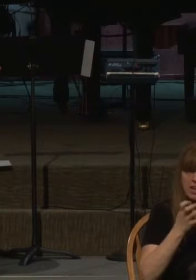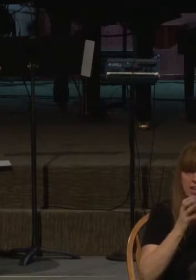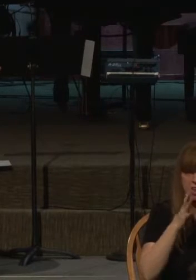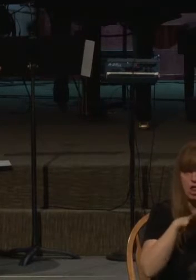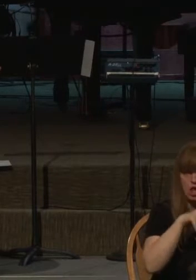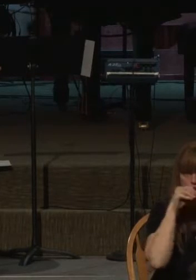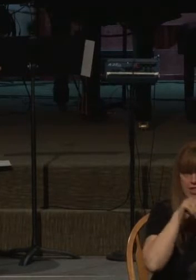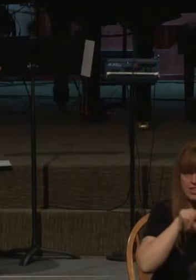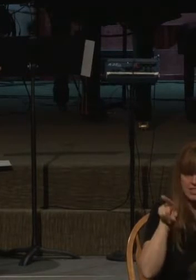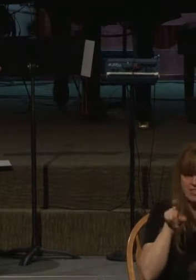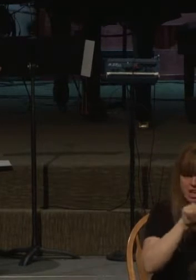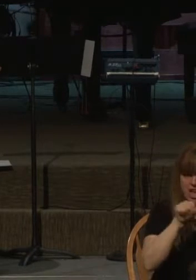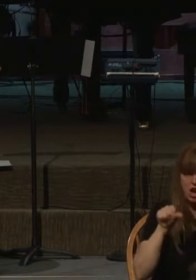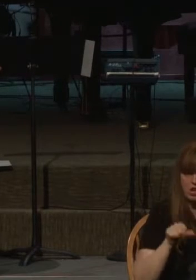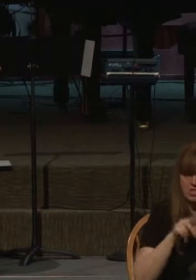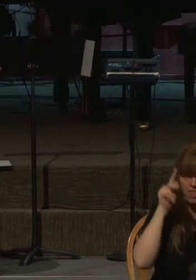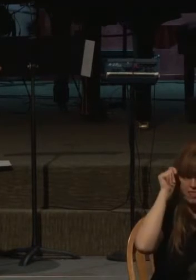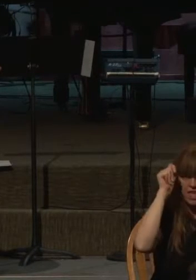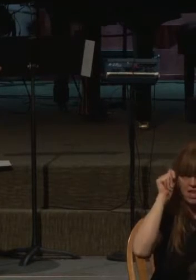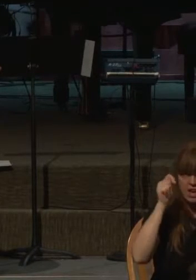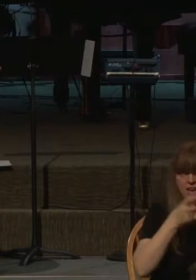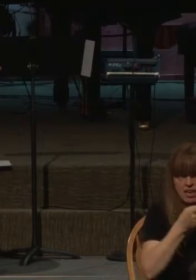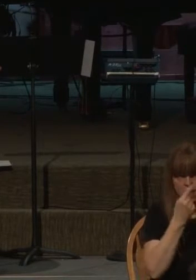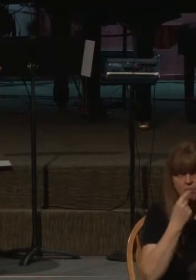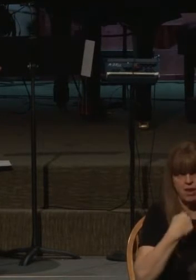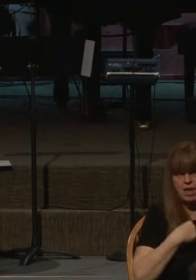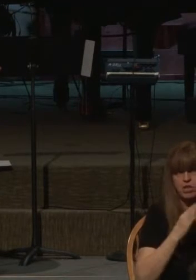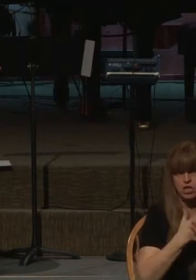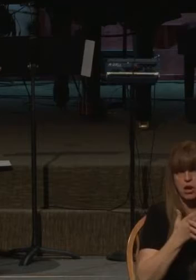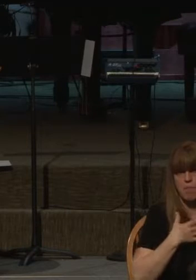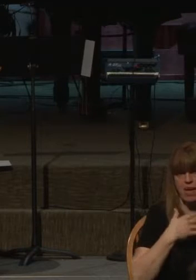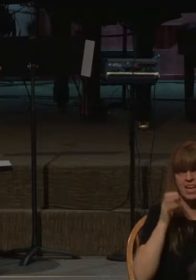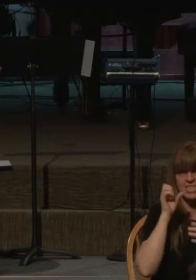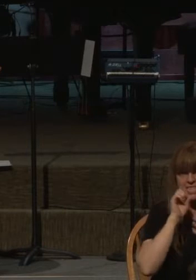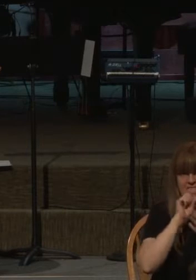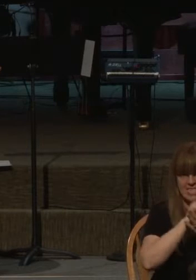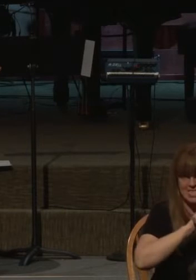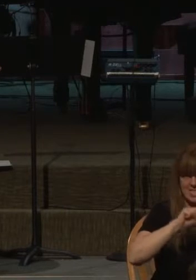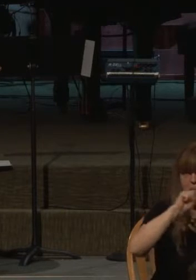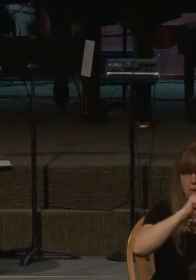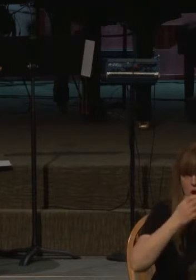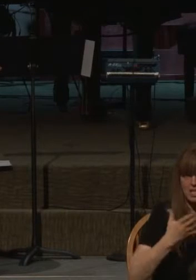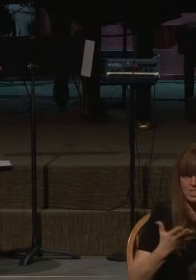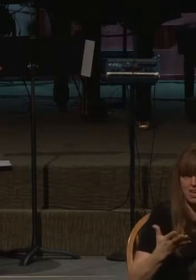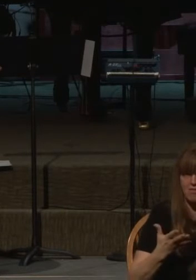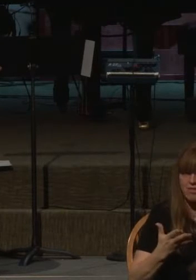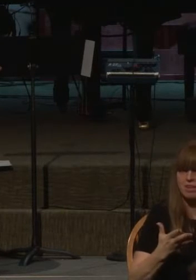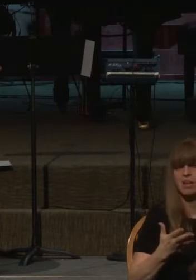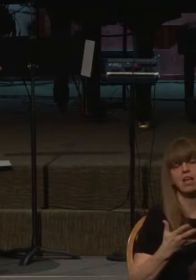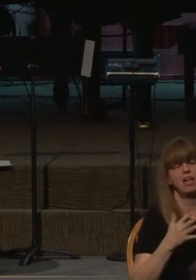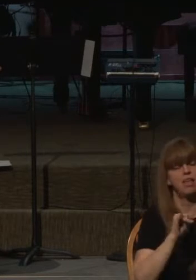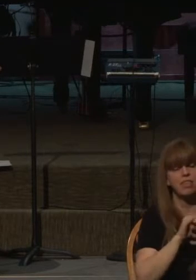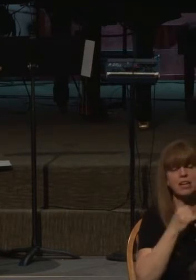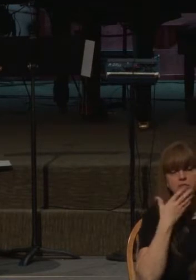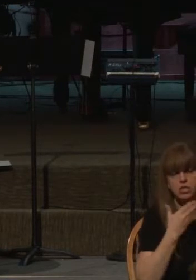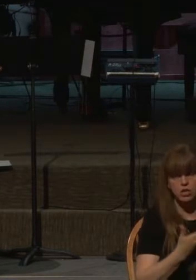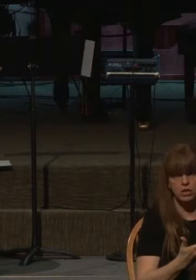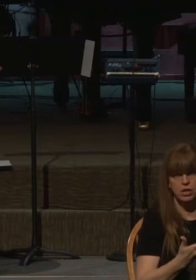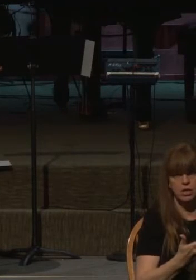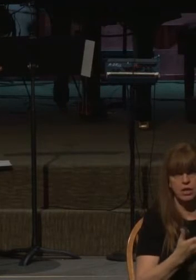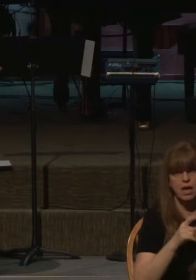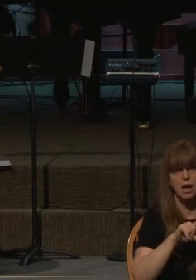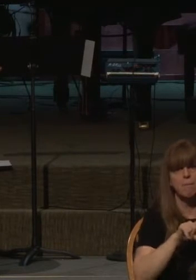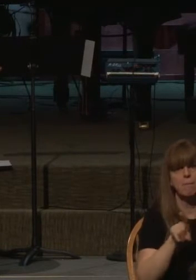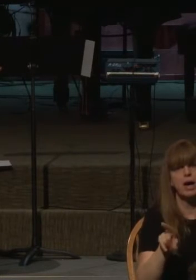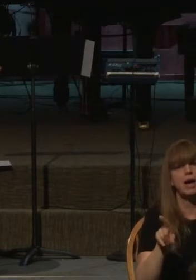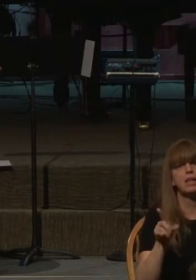theology, come and I'll give you my seminary stuff, okay? Yeah, there's a place for that. That's good.